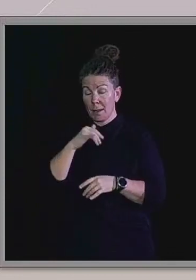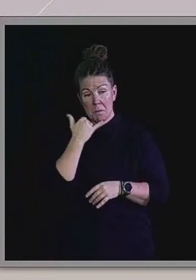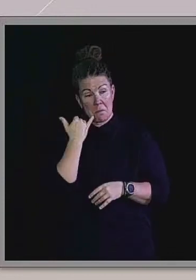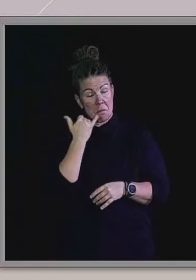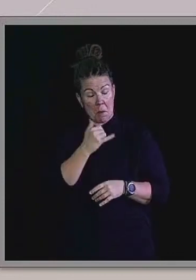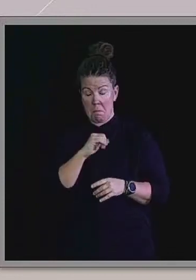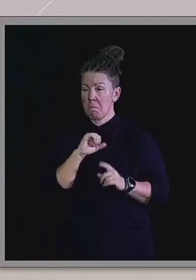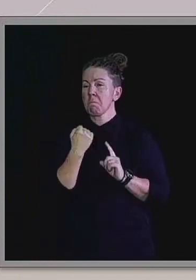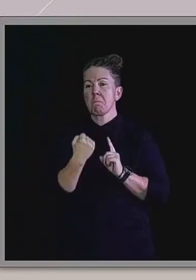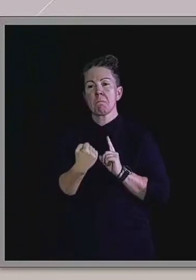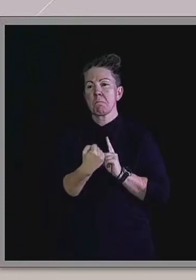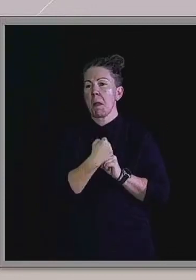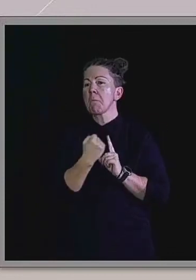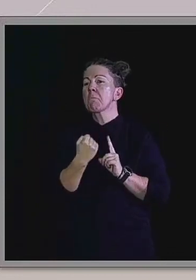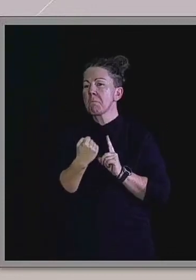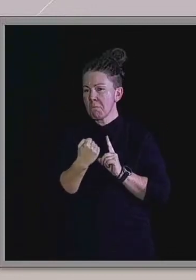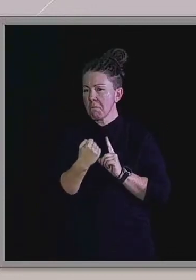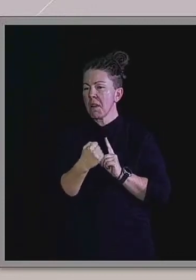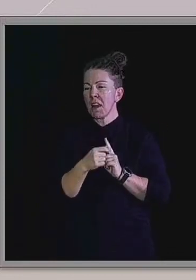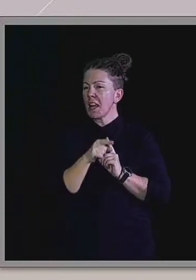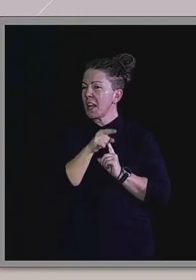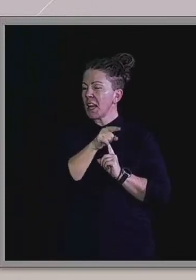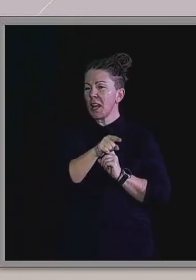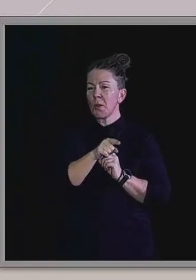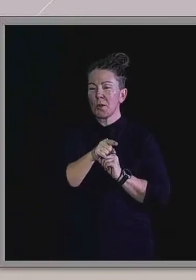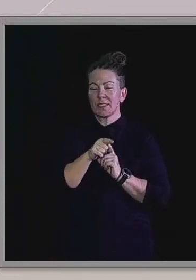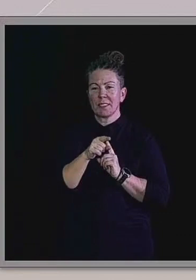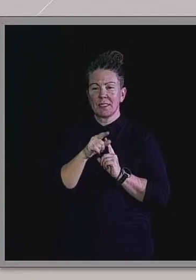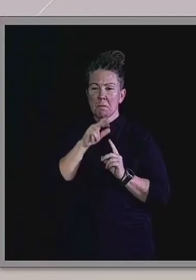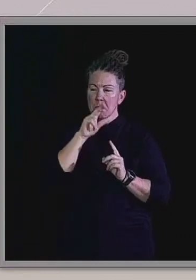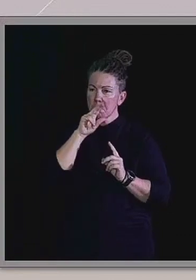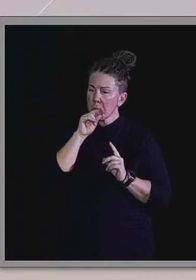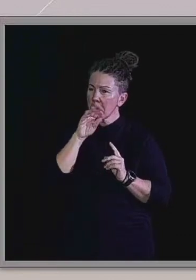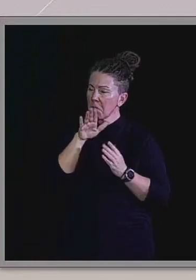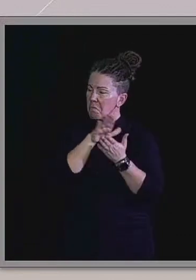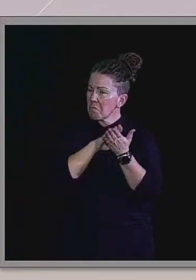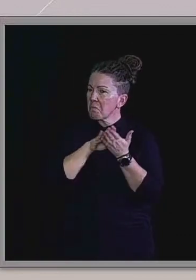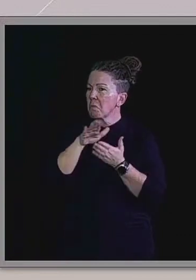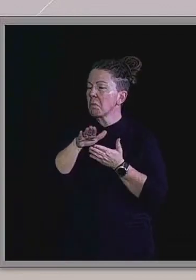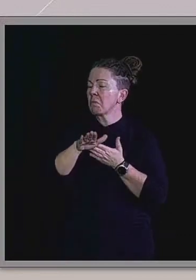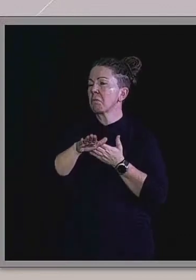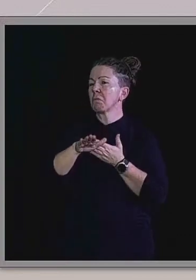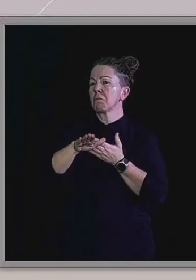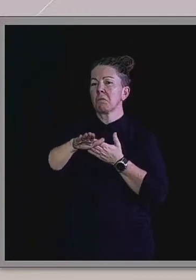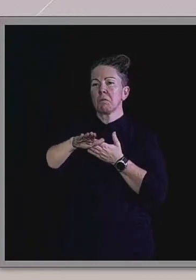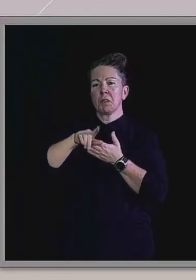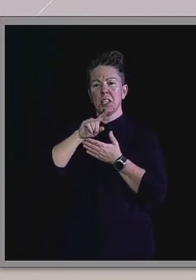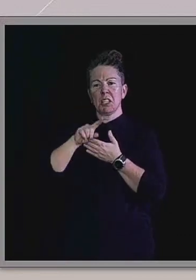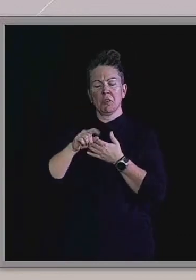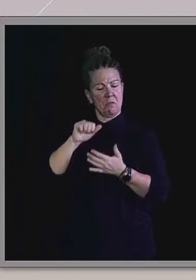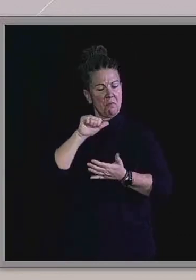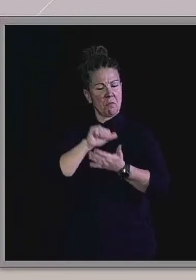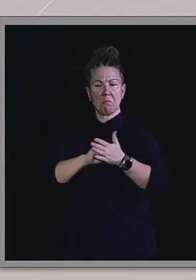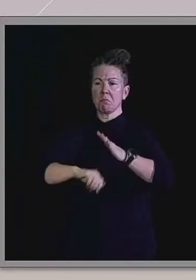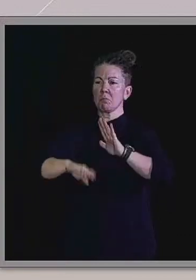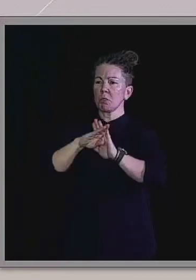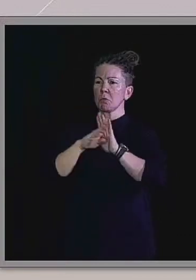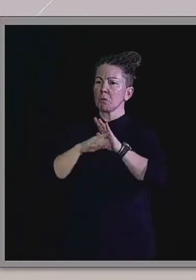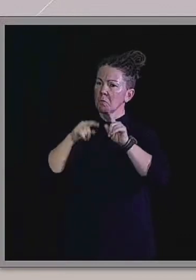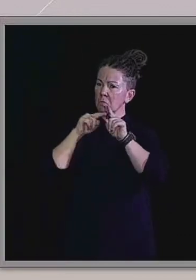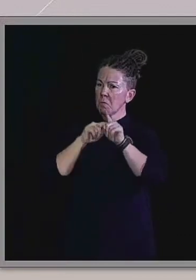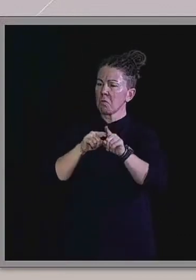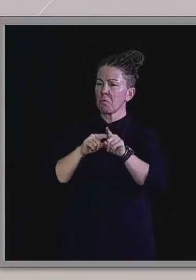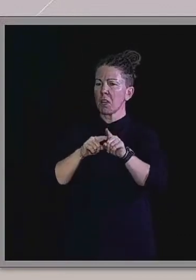I just thought he was so articulate, so forthright and principled. He was talking about